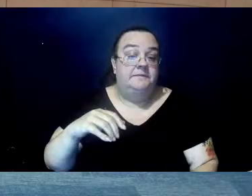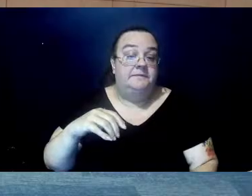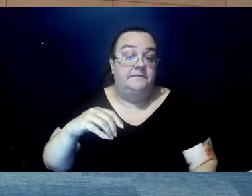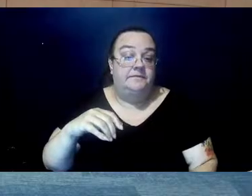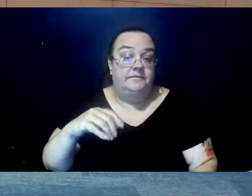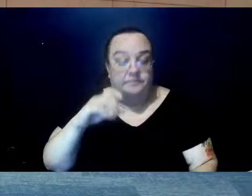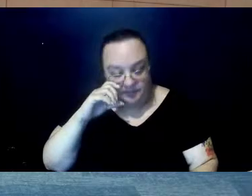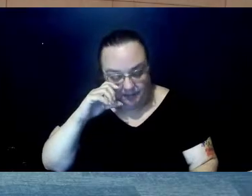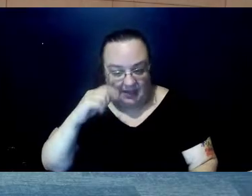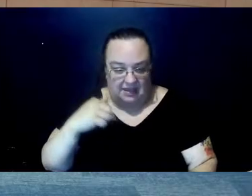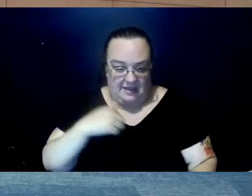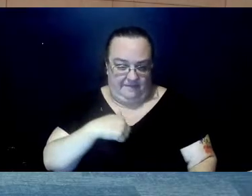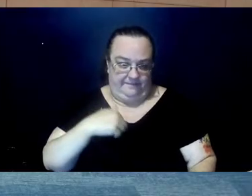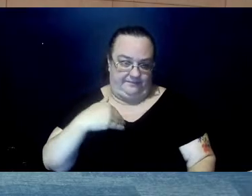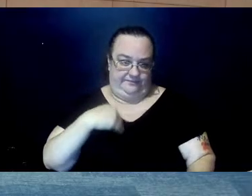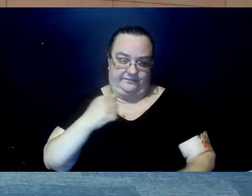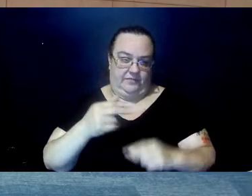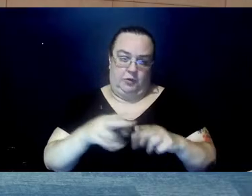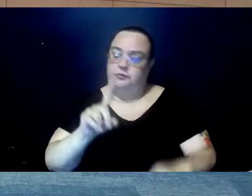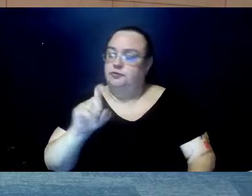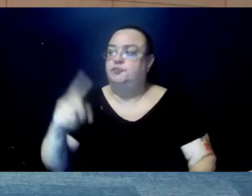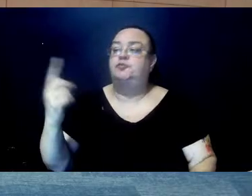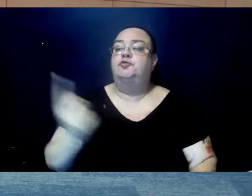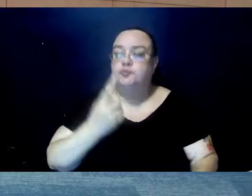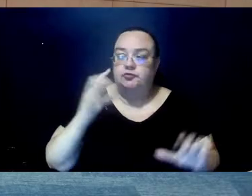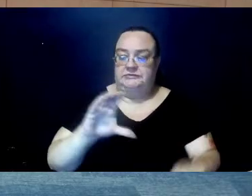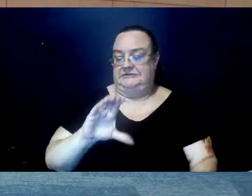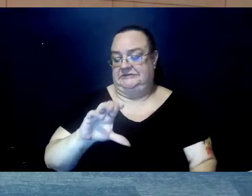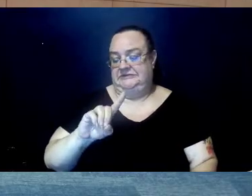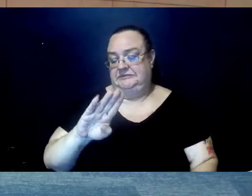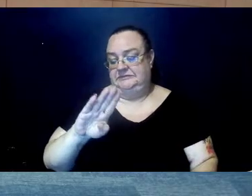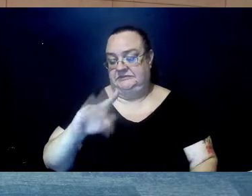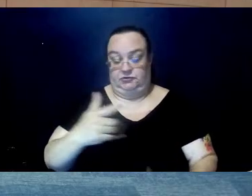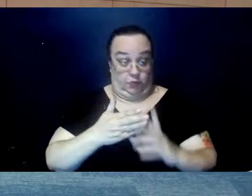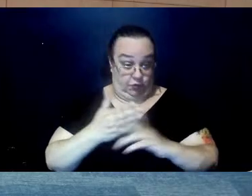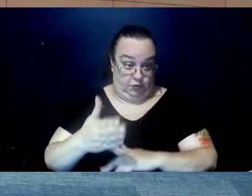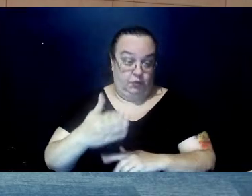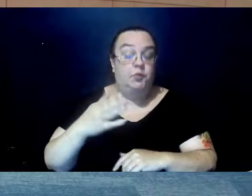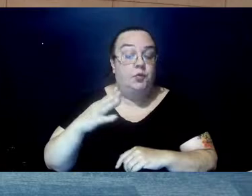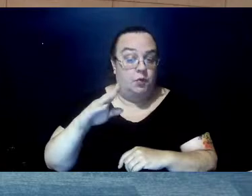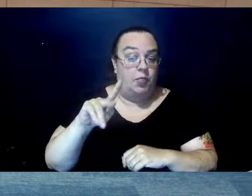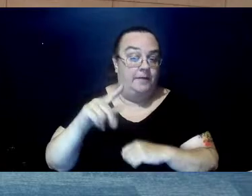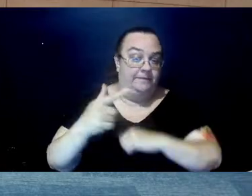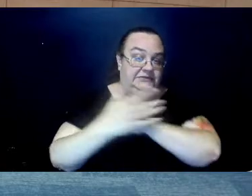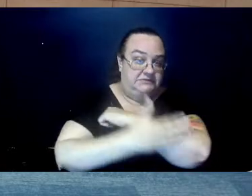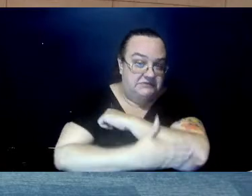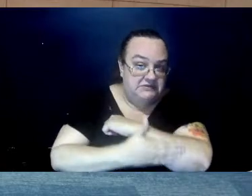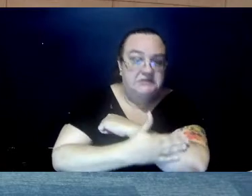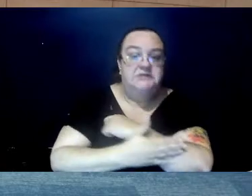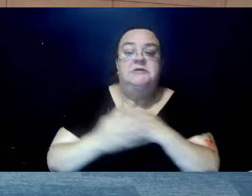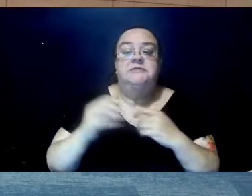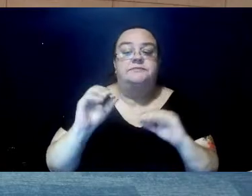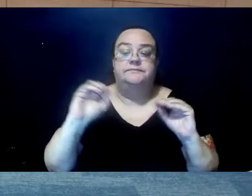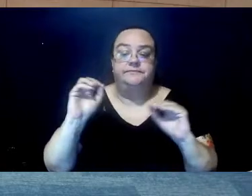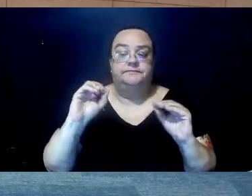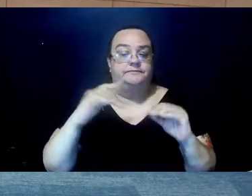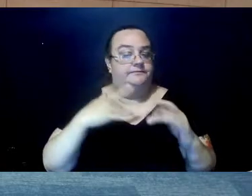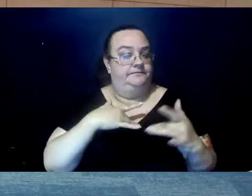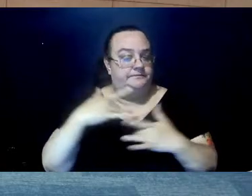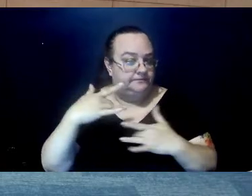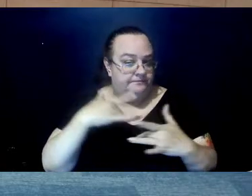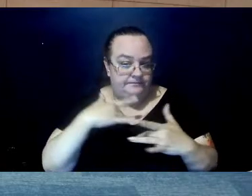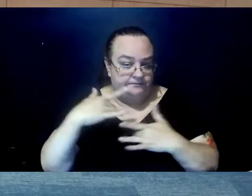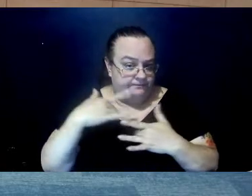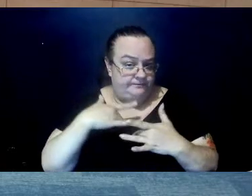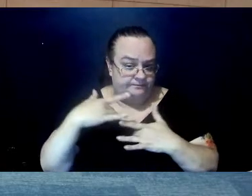We've always done CDBG through the county. That's always been and there's not any concern that